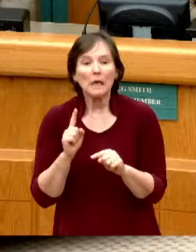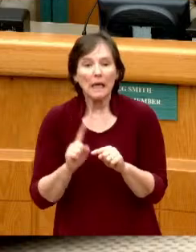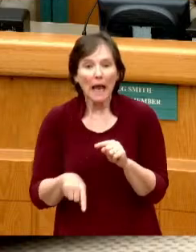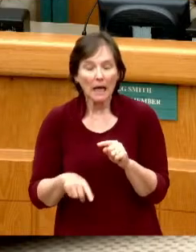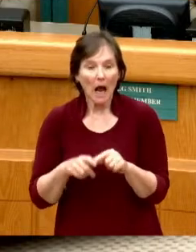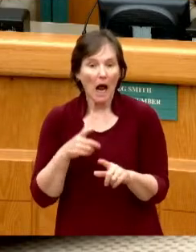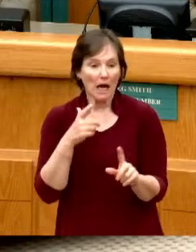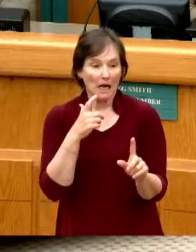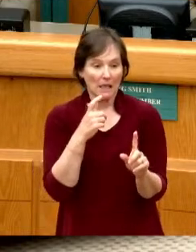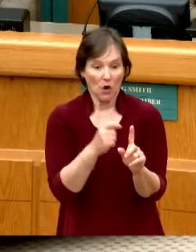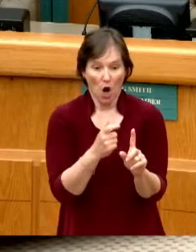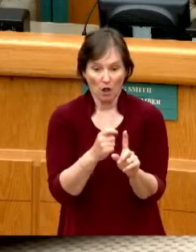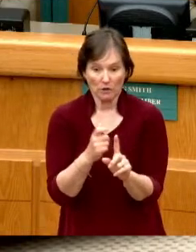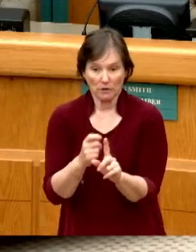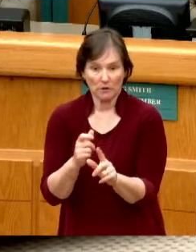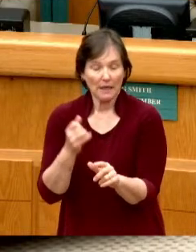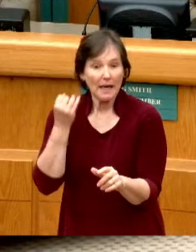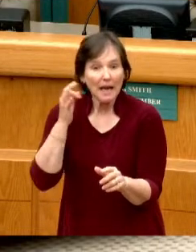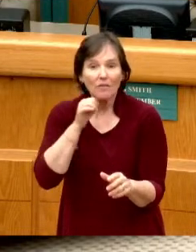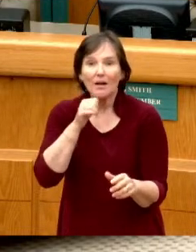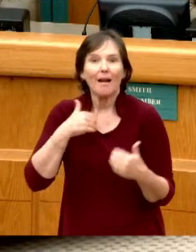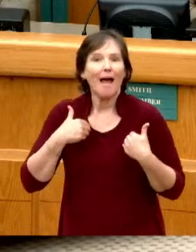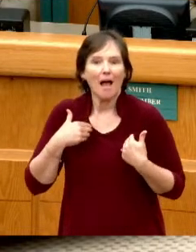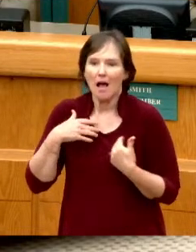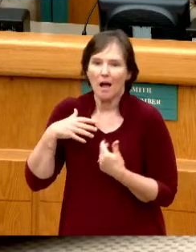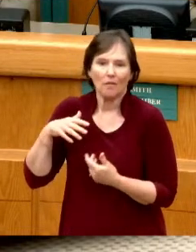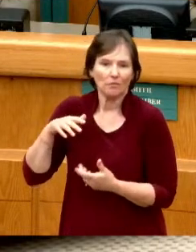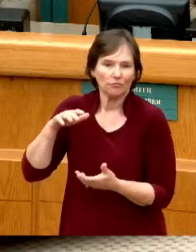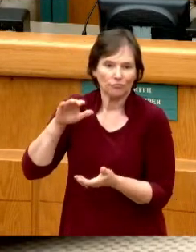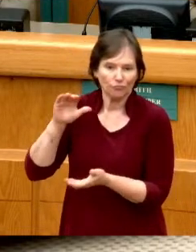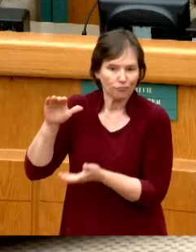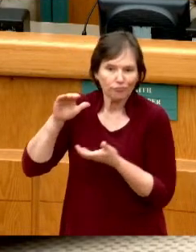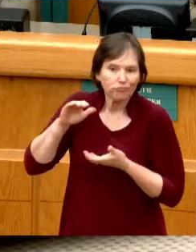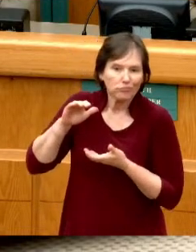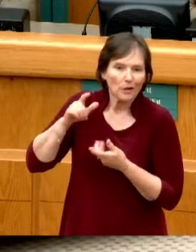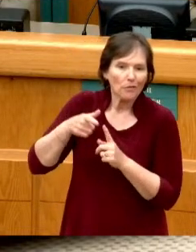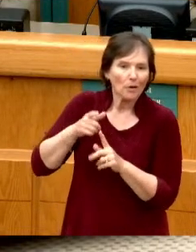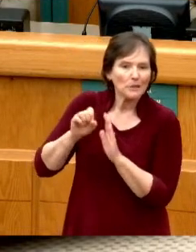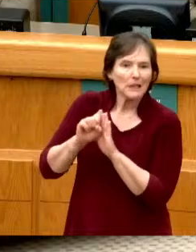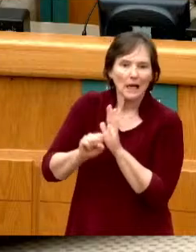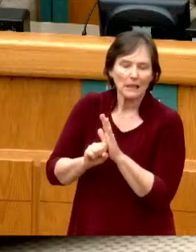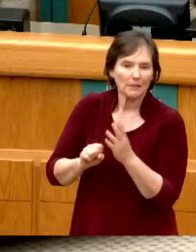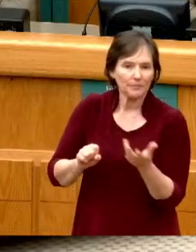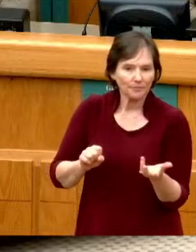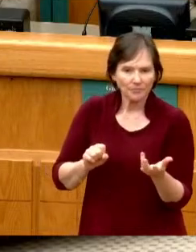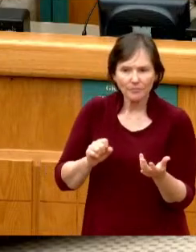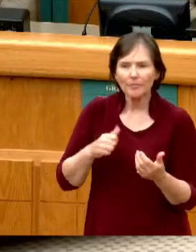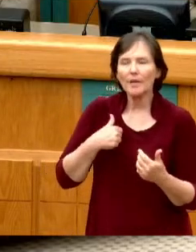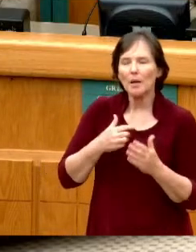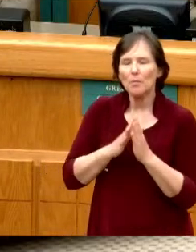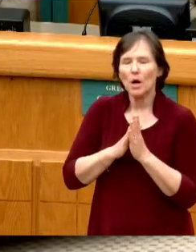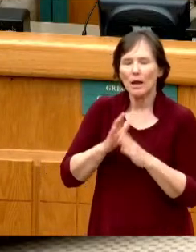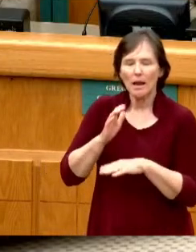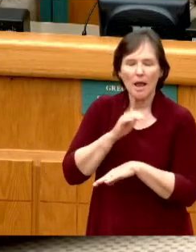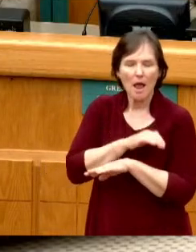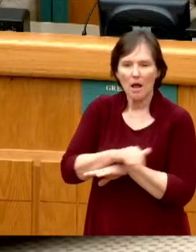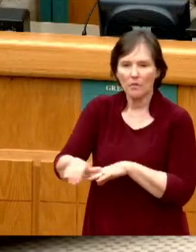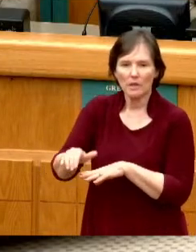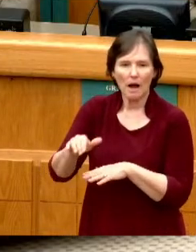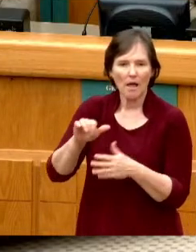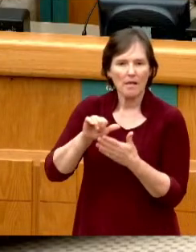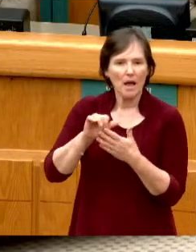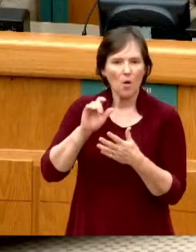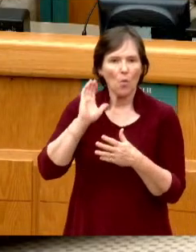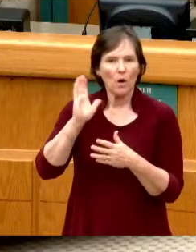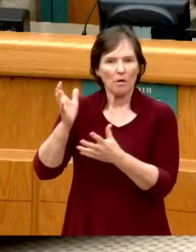every night, in the morning and in the evening, that the availability of the vaccines will increase.